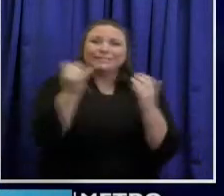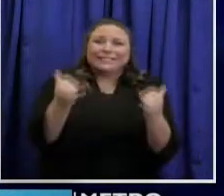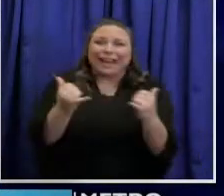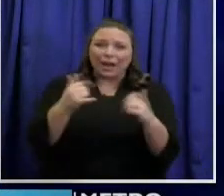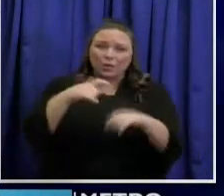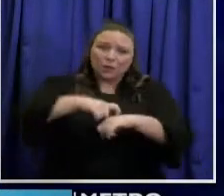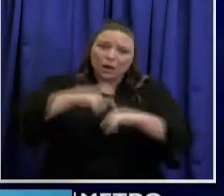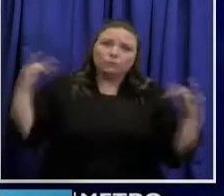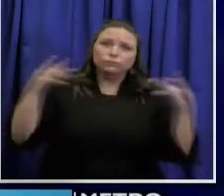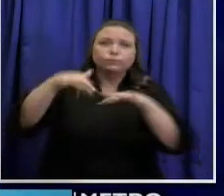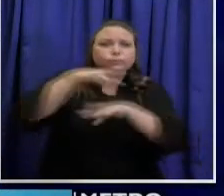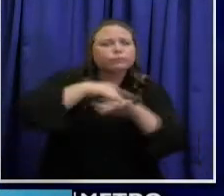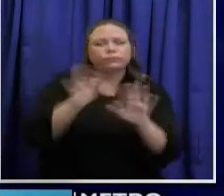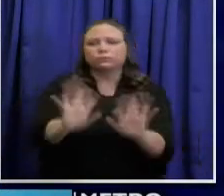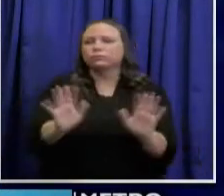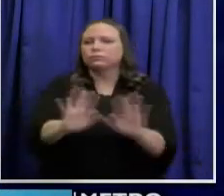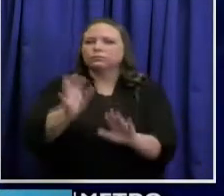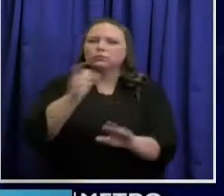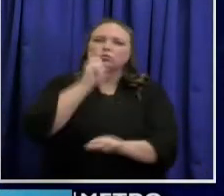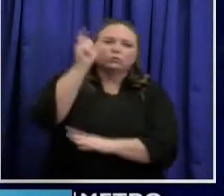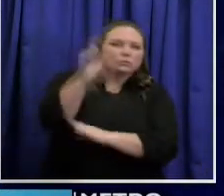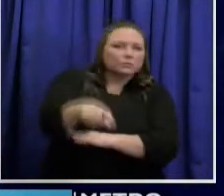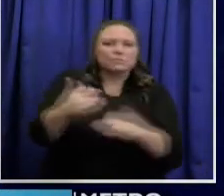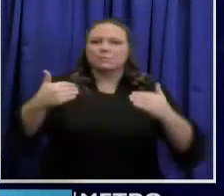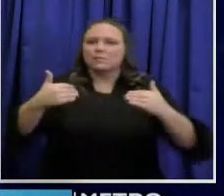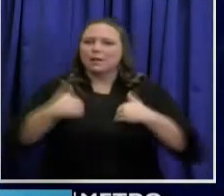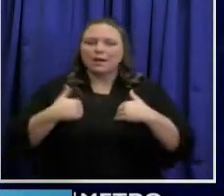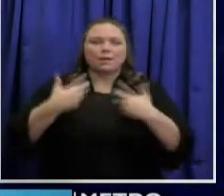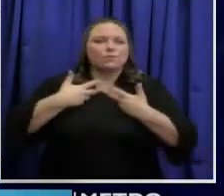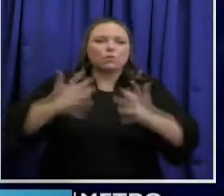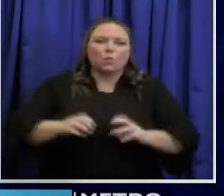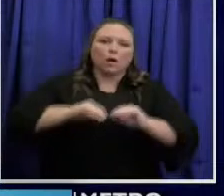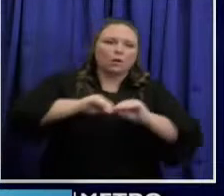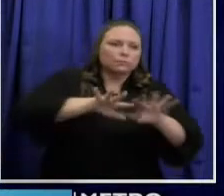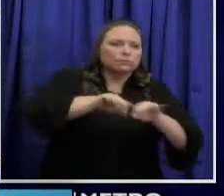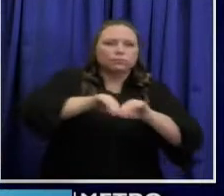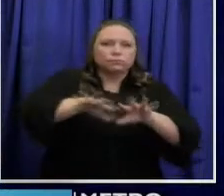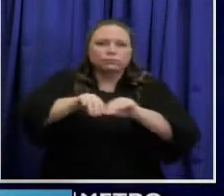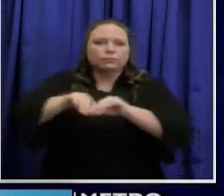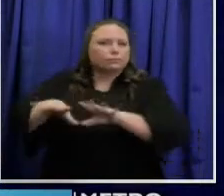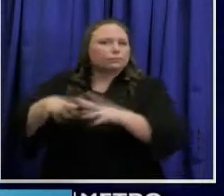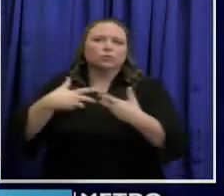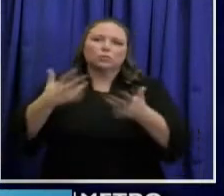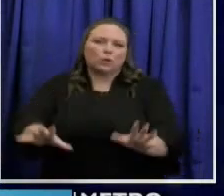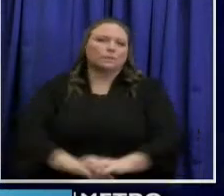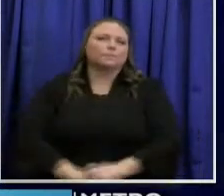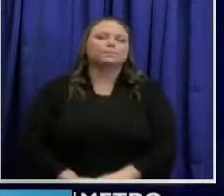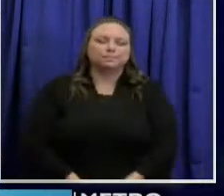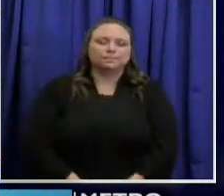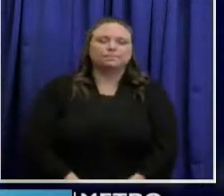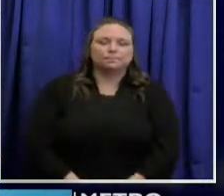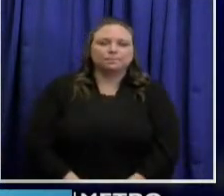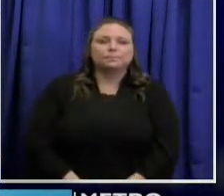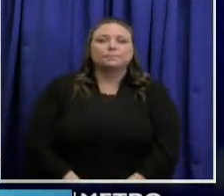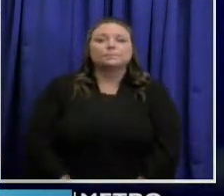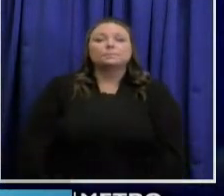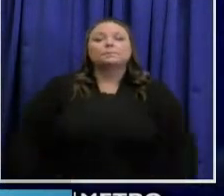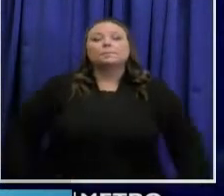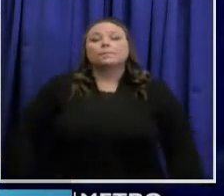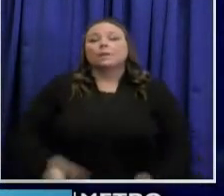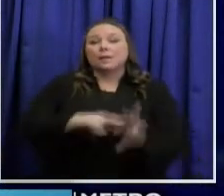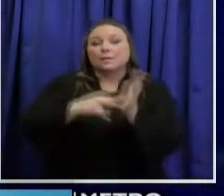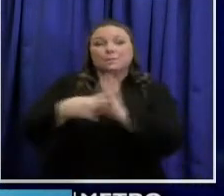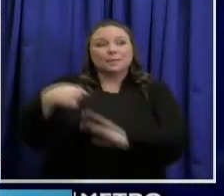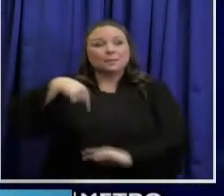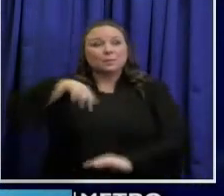for large social events that could lead to any contact between clusters. So we each have a